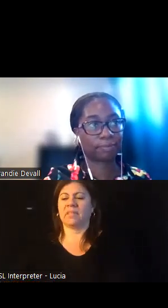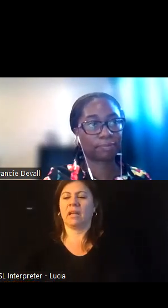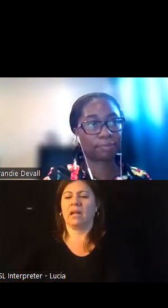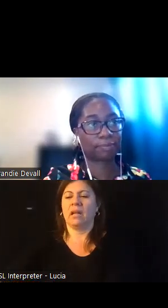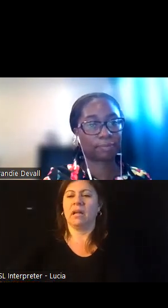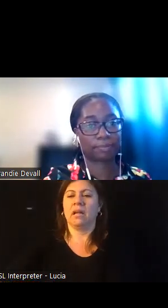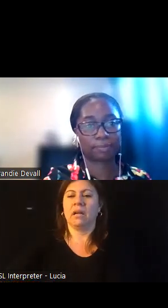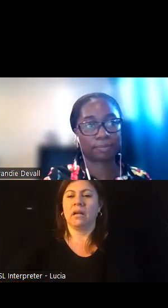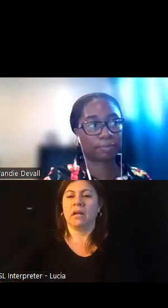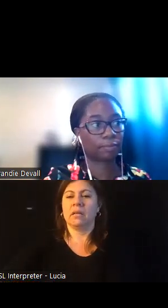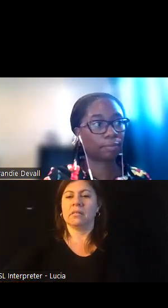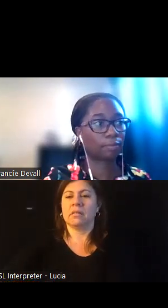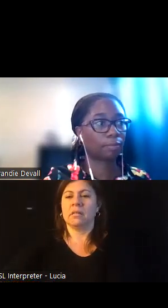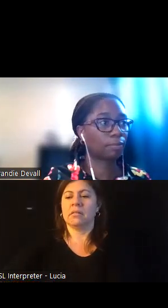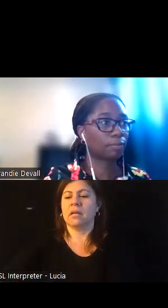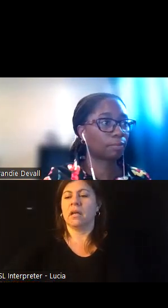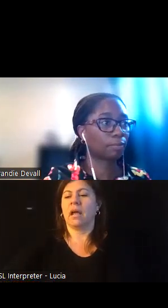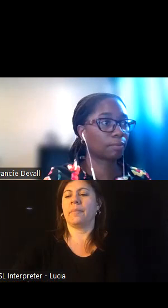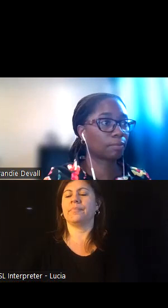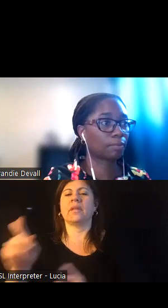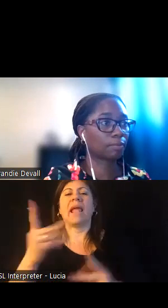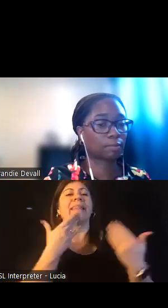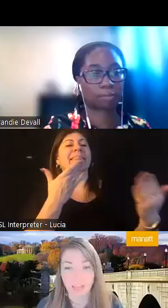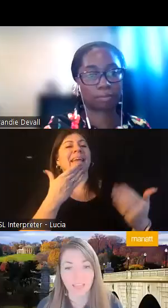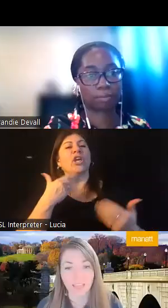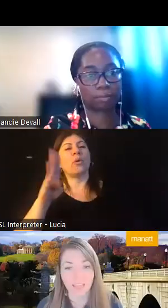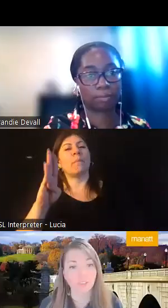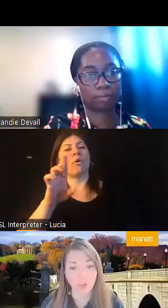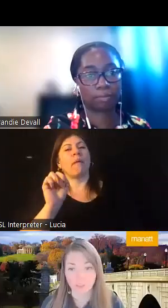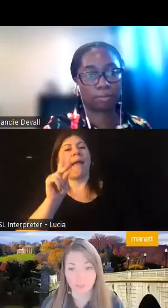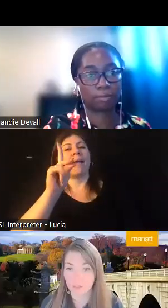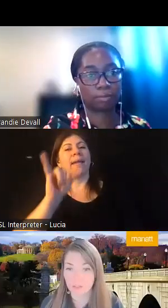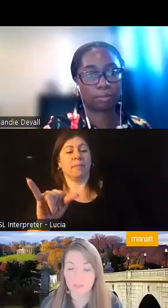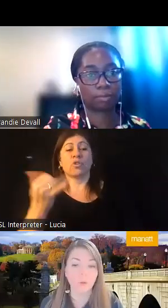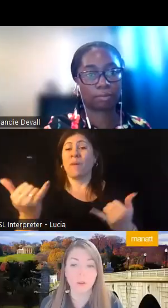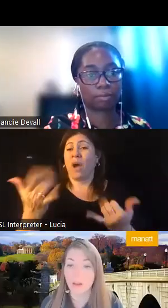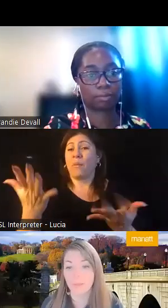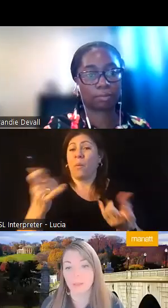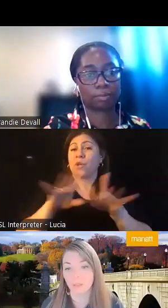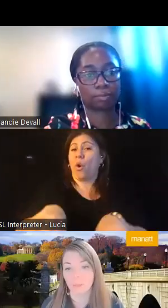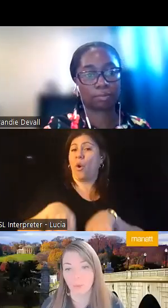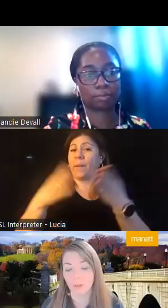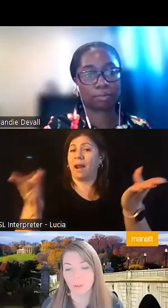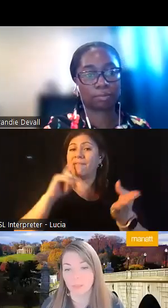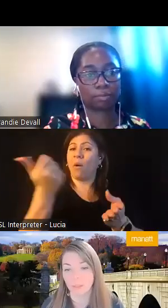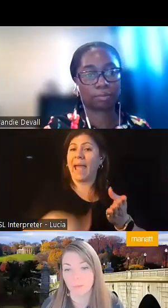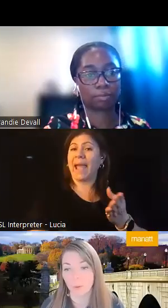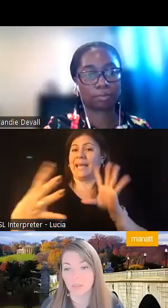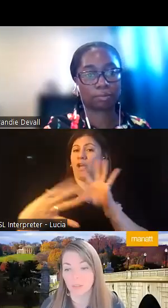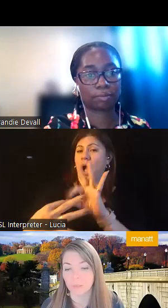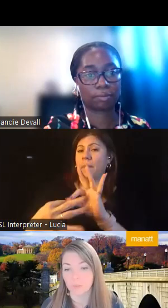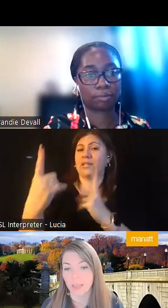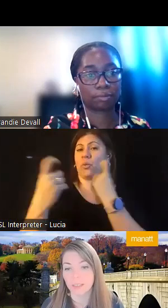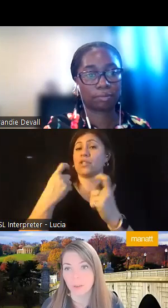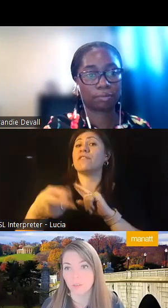Great, thank you, Brandy. So at this point, we'd like to open it up for any questions or comments from the work group at